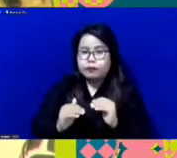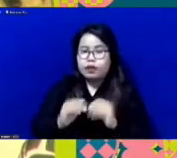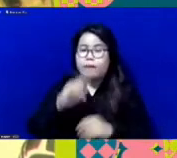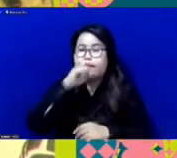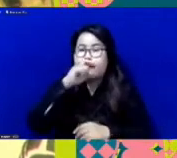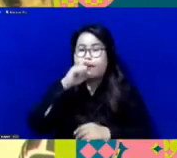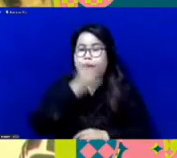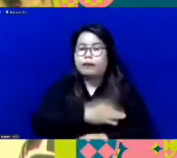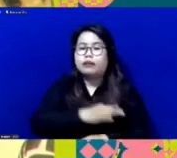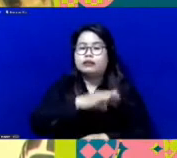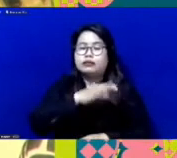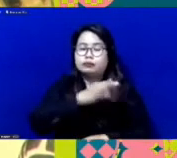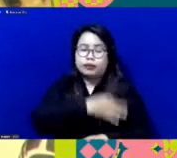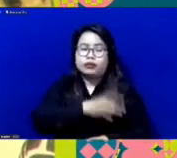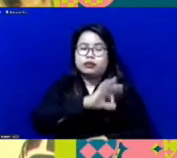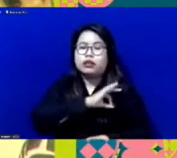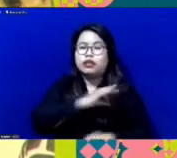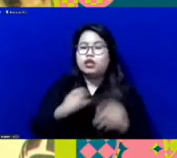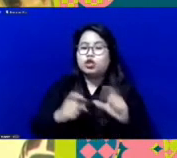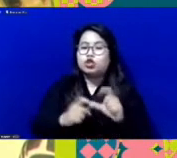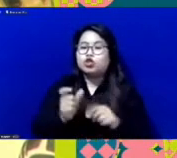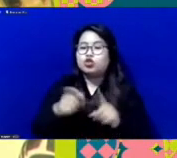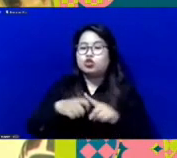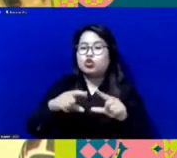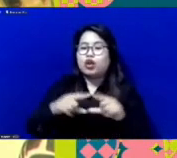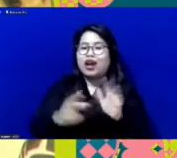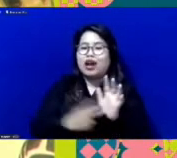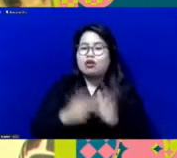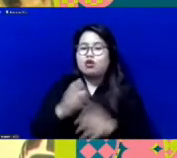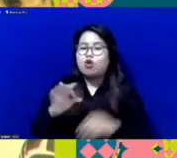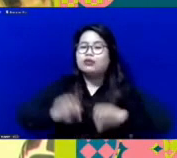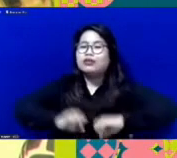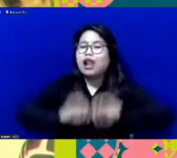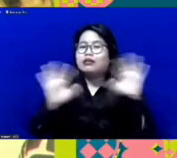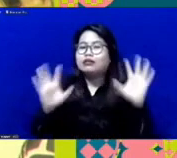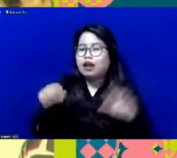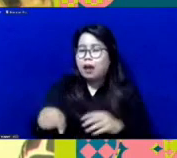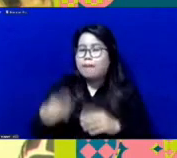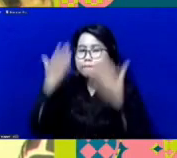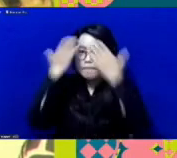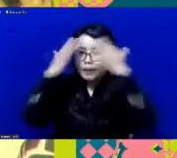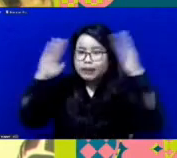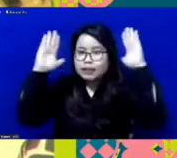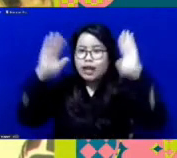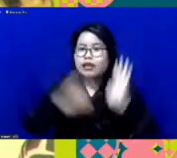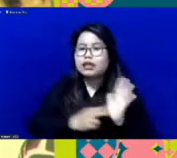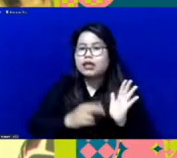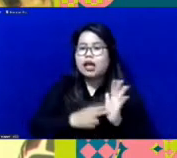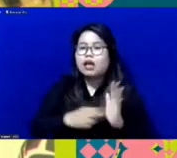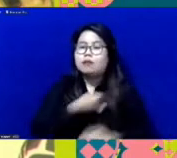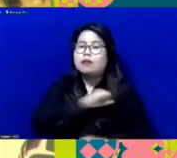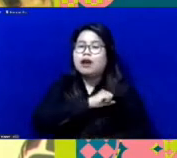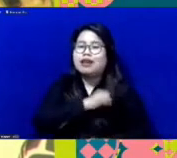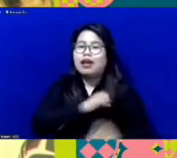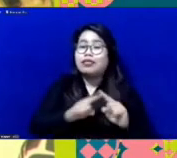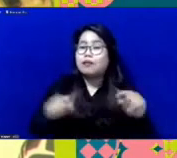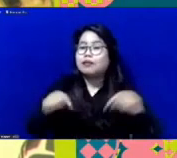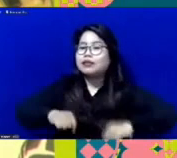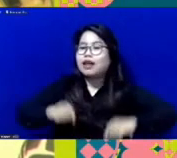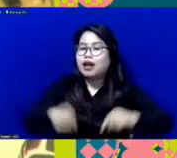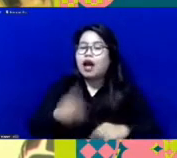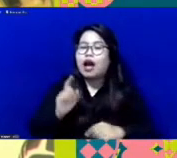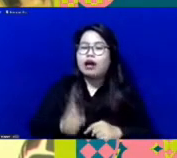our, you know, major country values. But now, modernization,